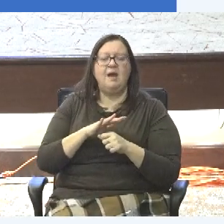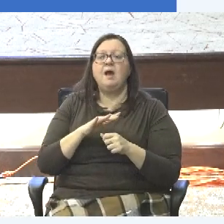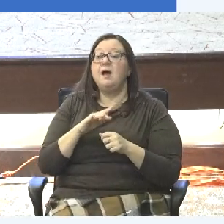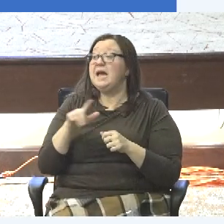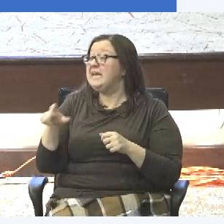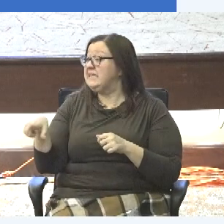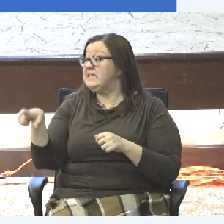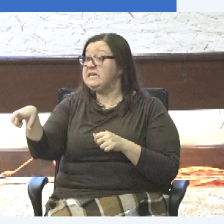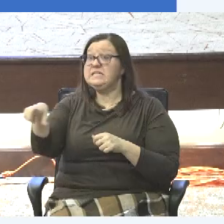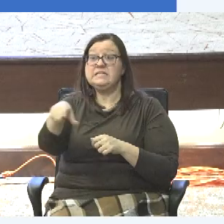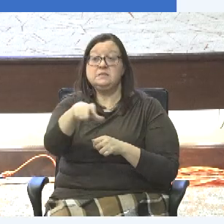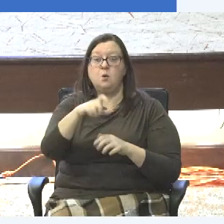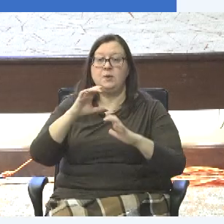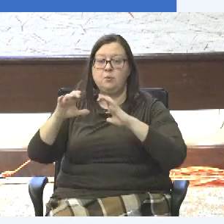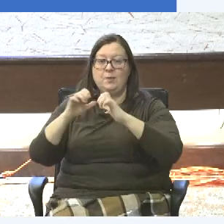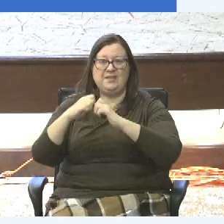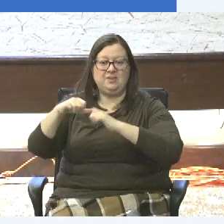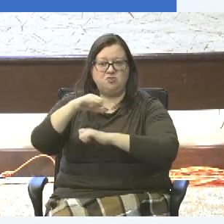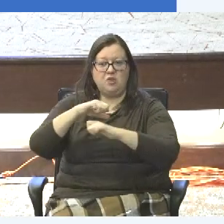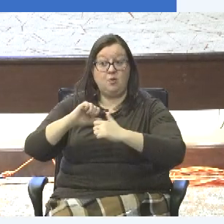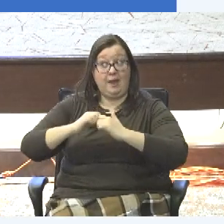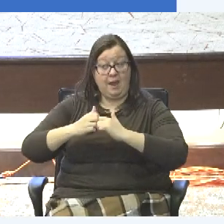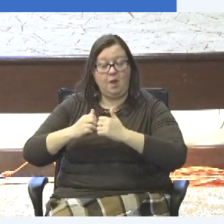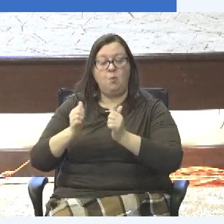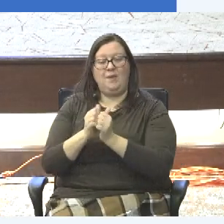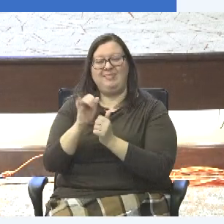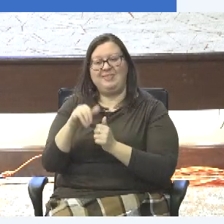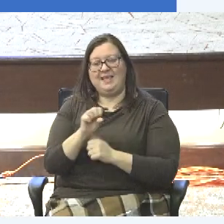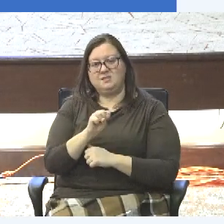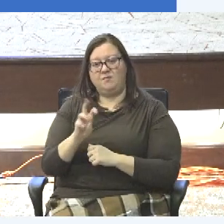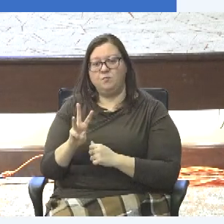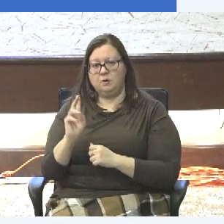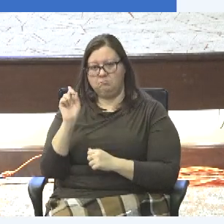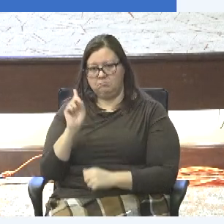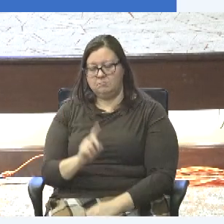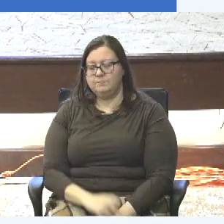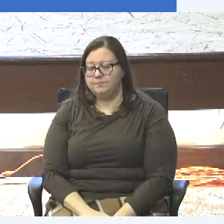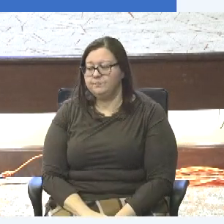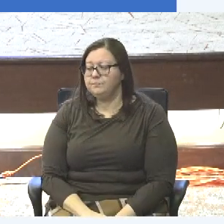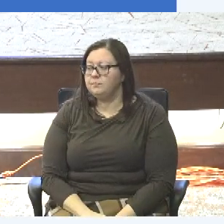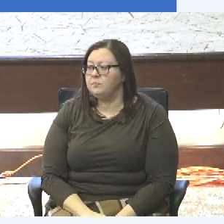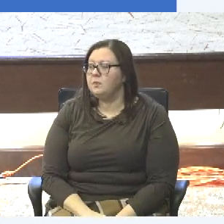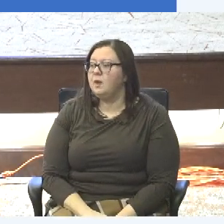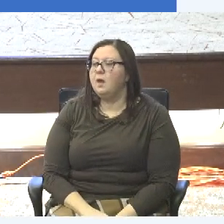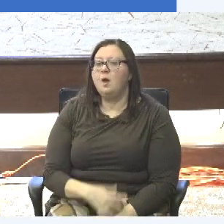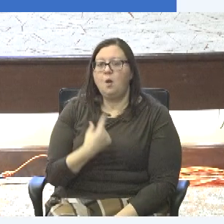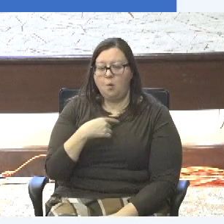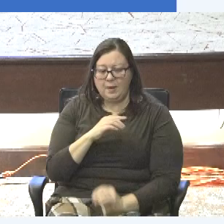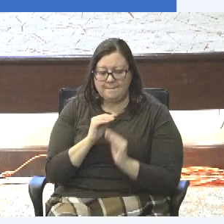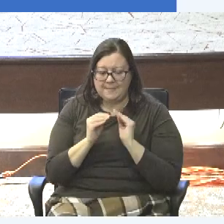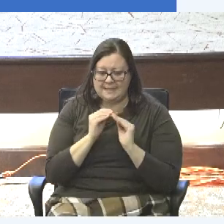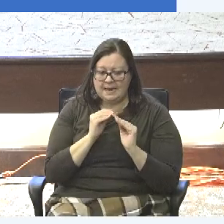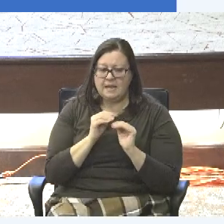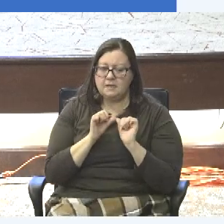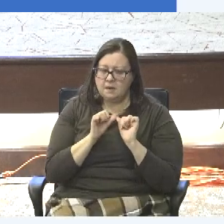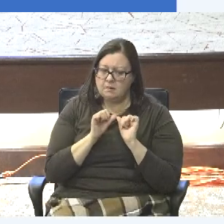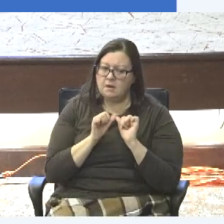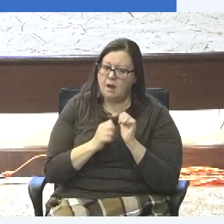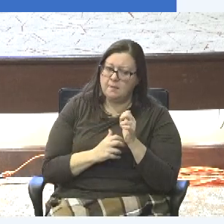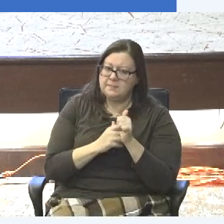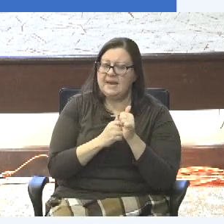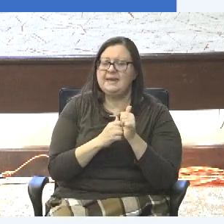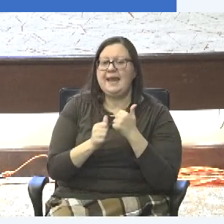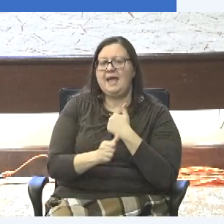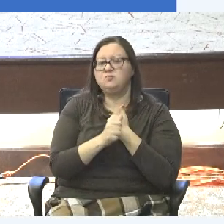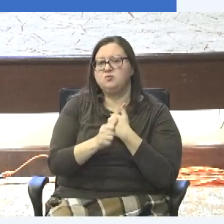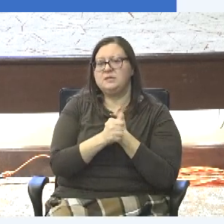communicated, and this is how we'll do that with this type of a management software in the EOC. They're going to maintain and really update their hazardous mitigation